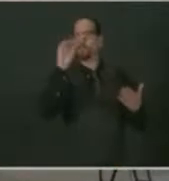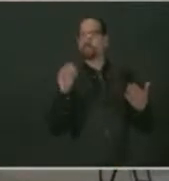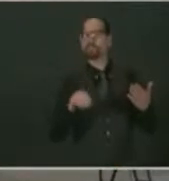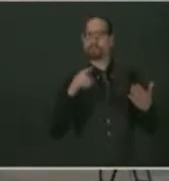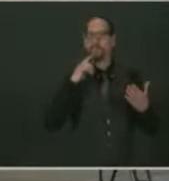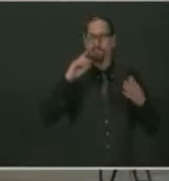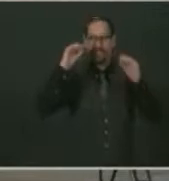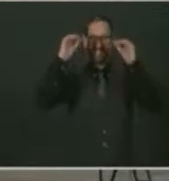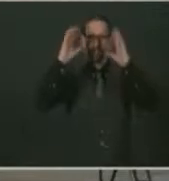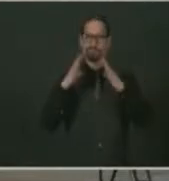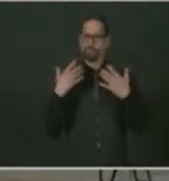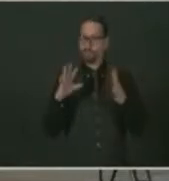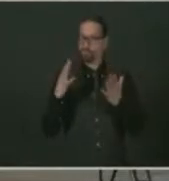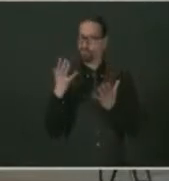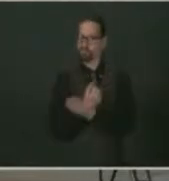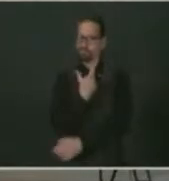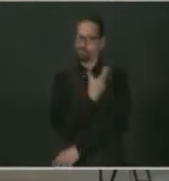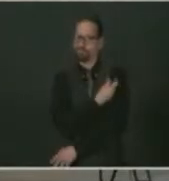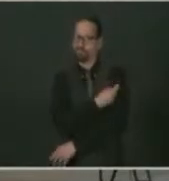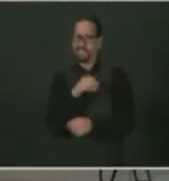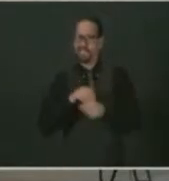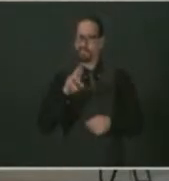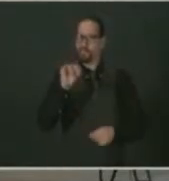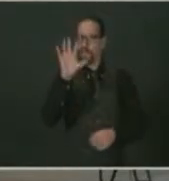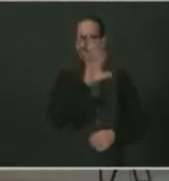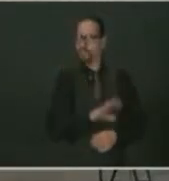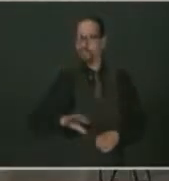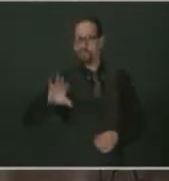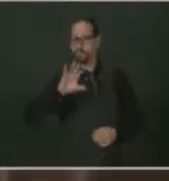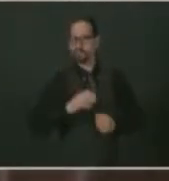Island? We are at about